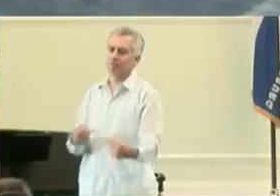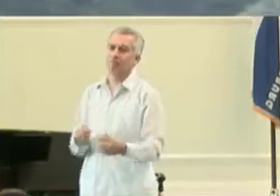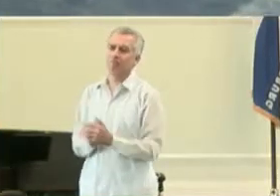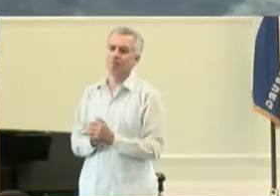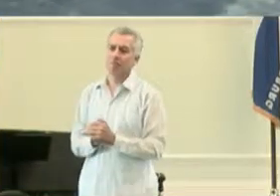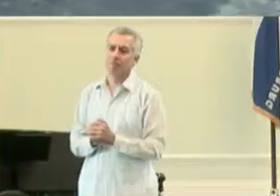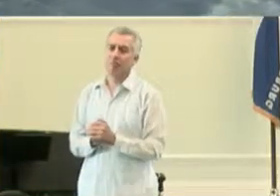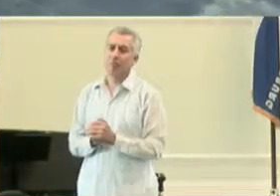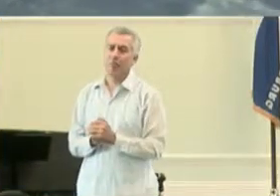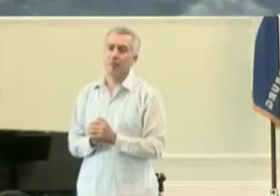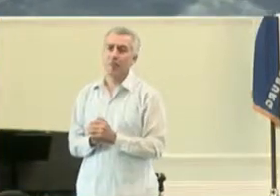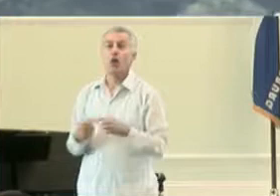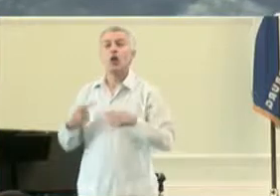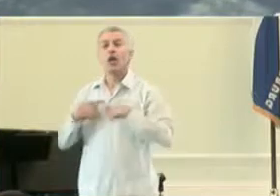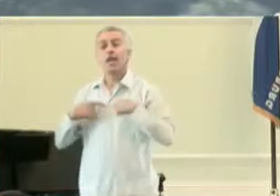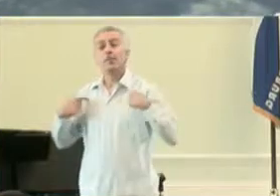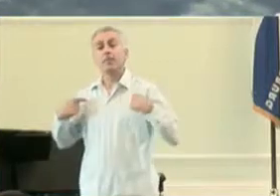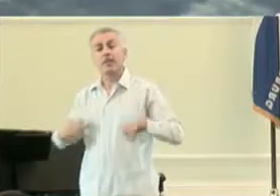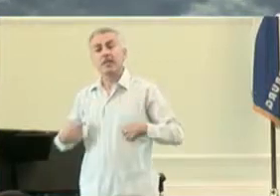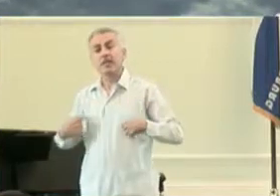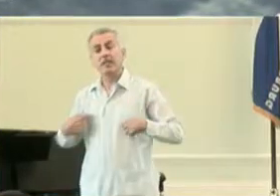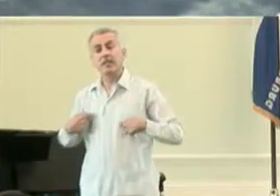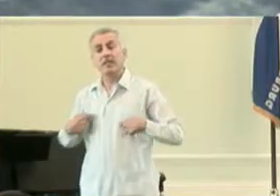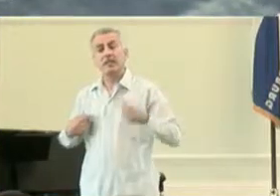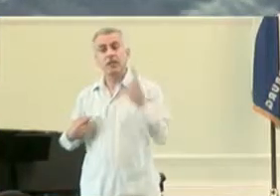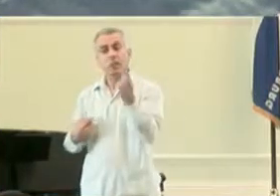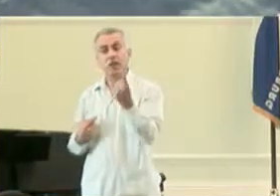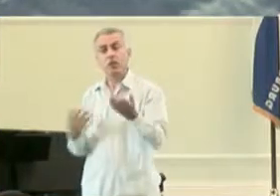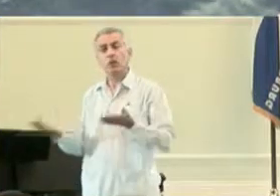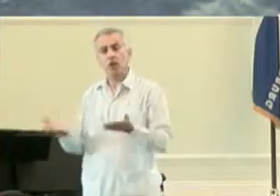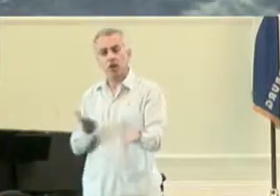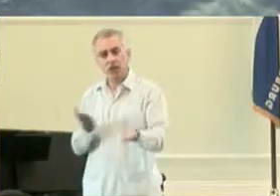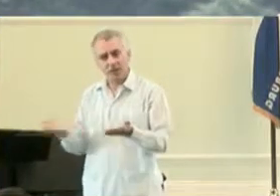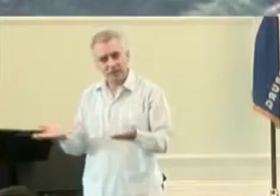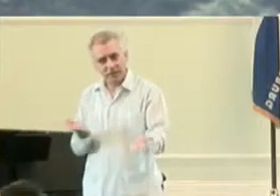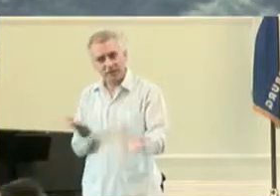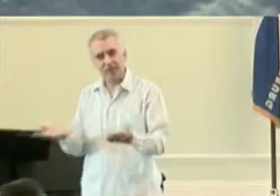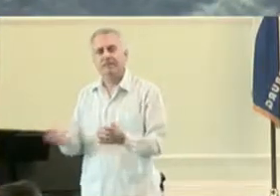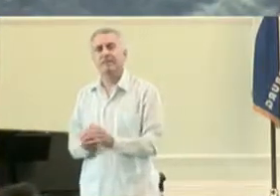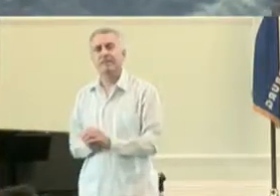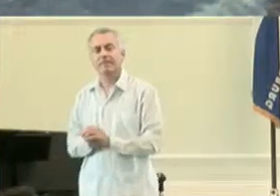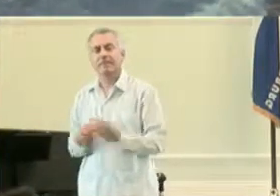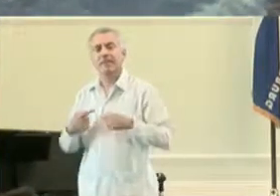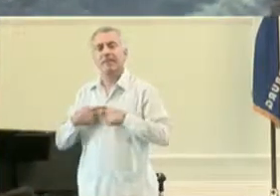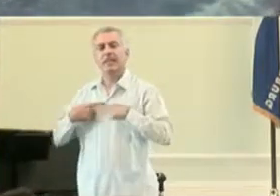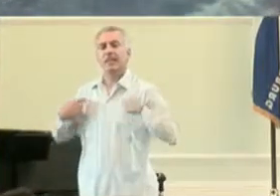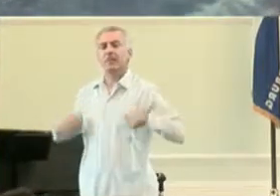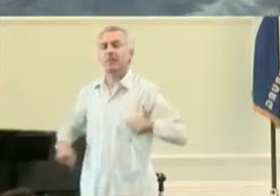priest essentially is one who serves. In other words,